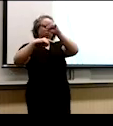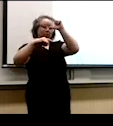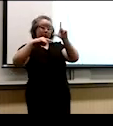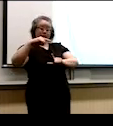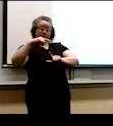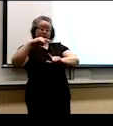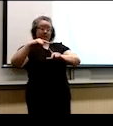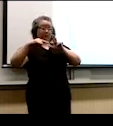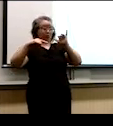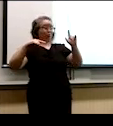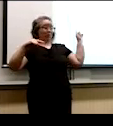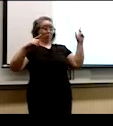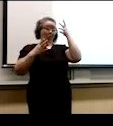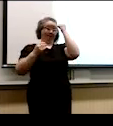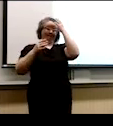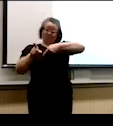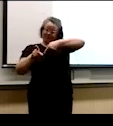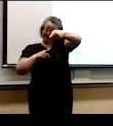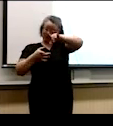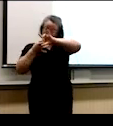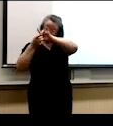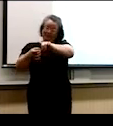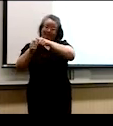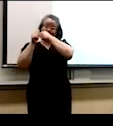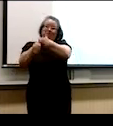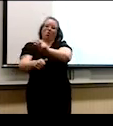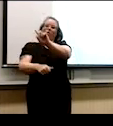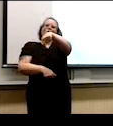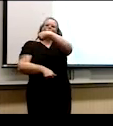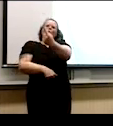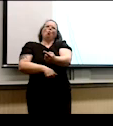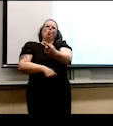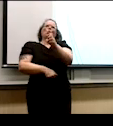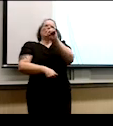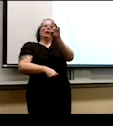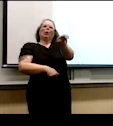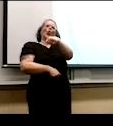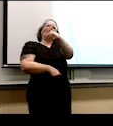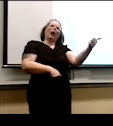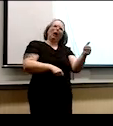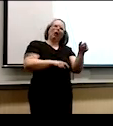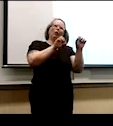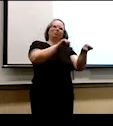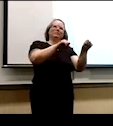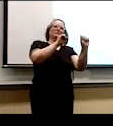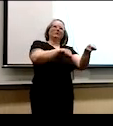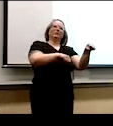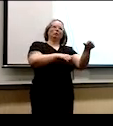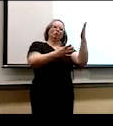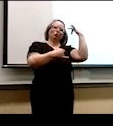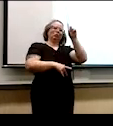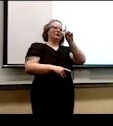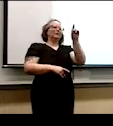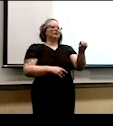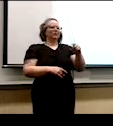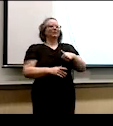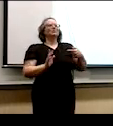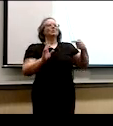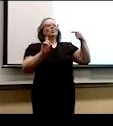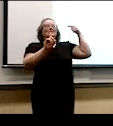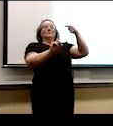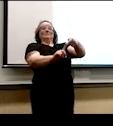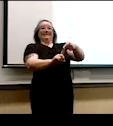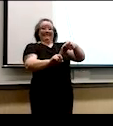the gene that triplicates amyloid. So there's a case report that I remember reading, I think it was New England Journal of Medicine, of a